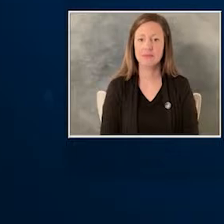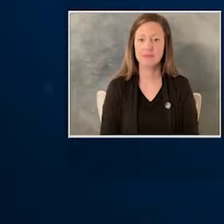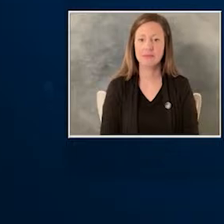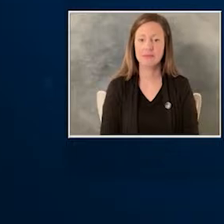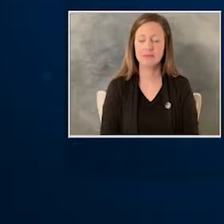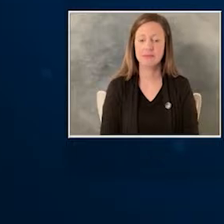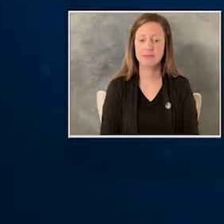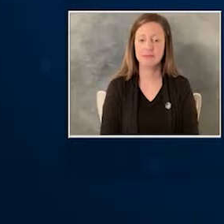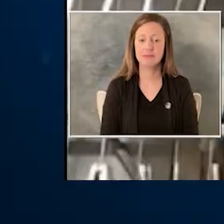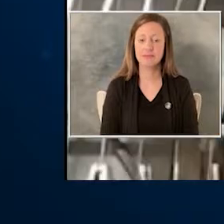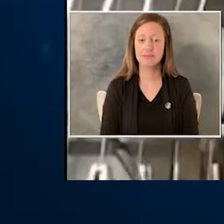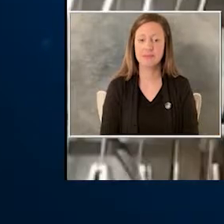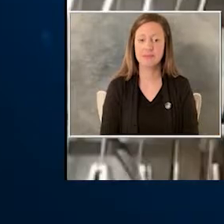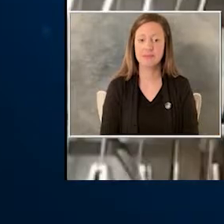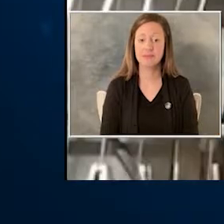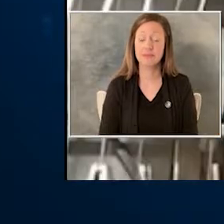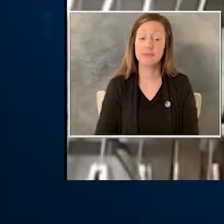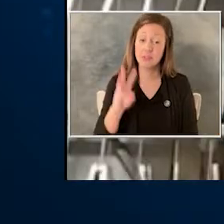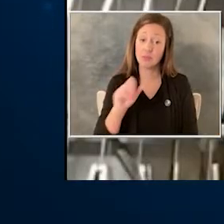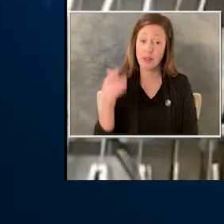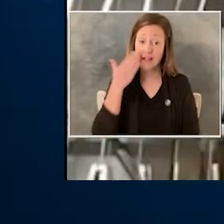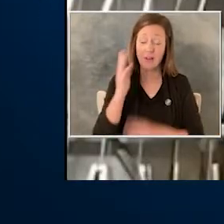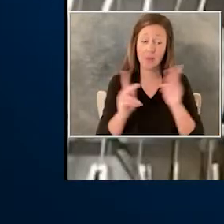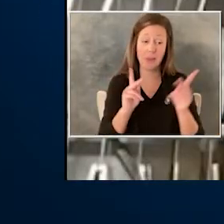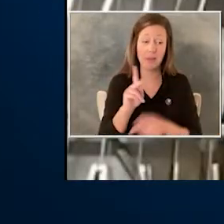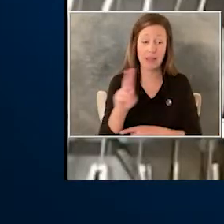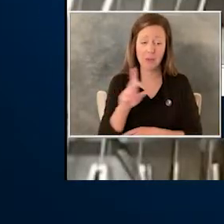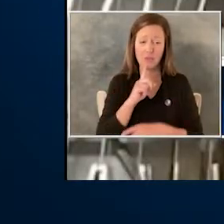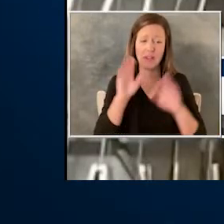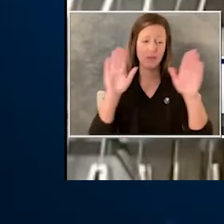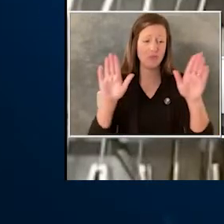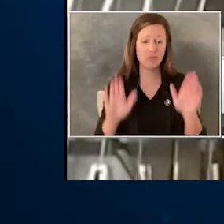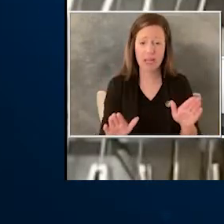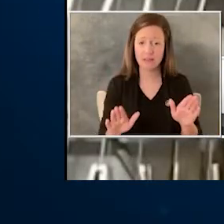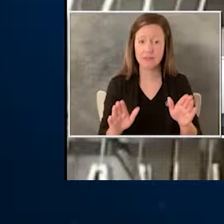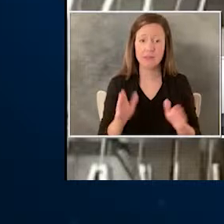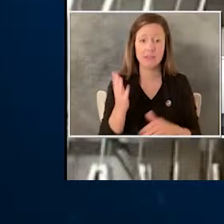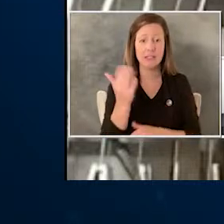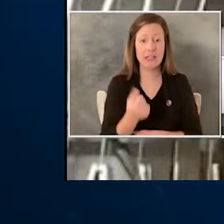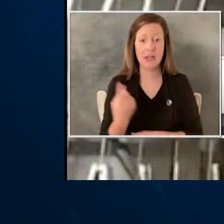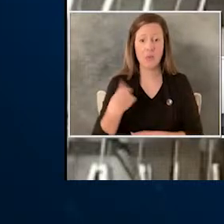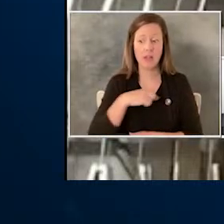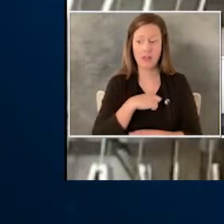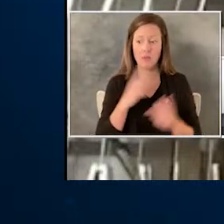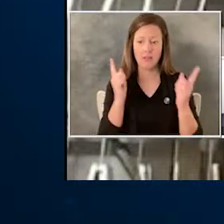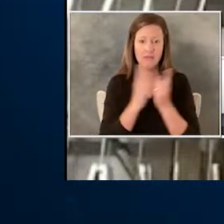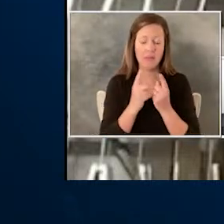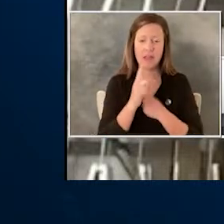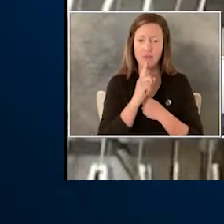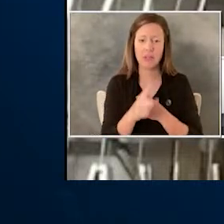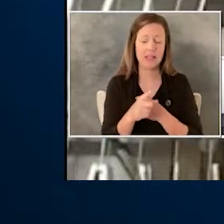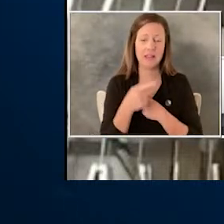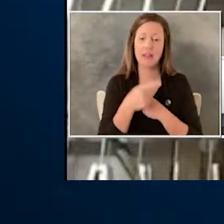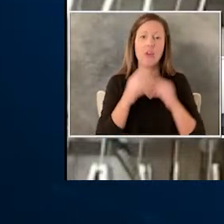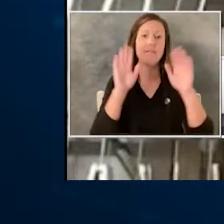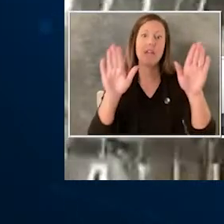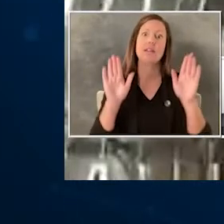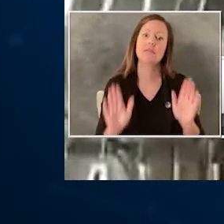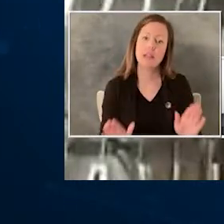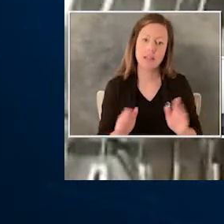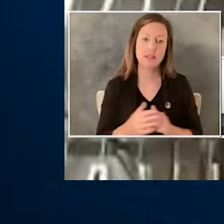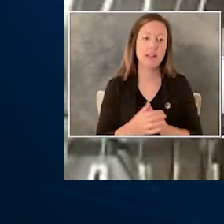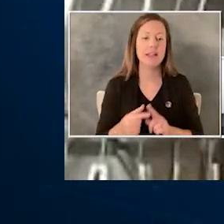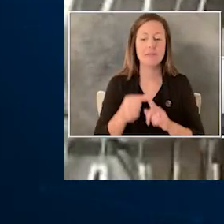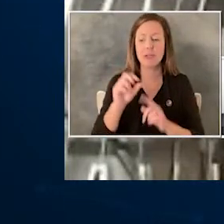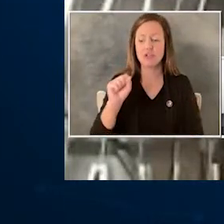Well, I know the people at KU are great. Every one of them we've met there was fantastic, especially Samantha.